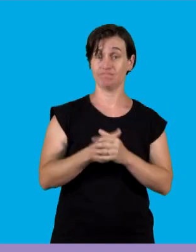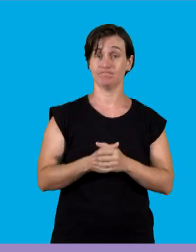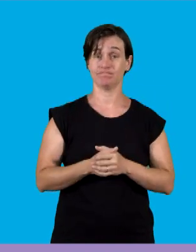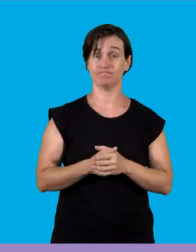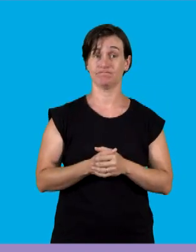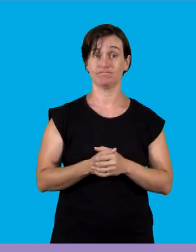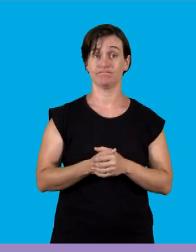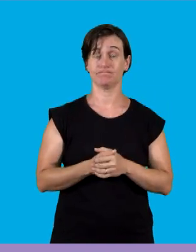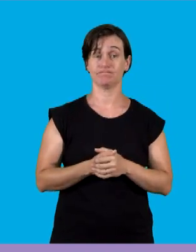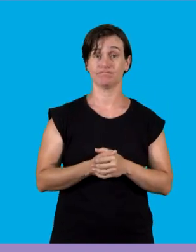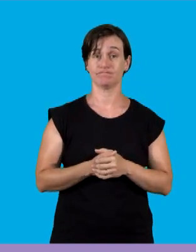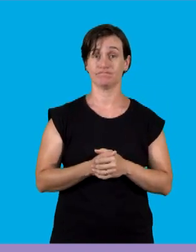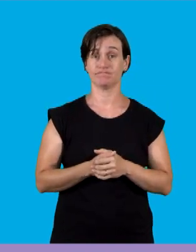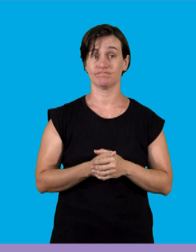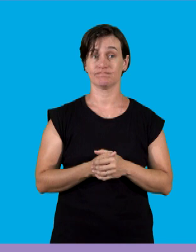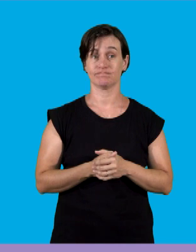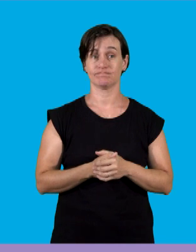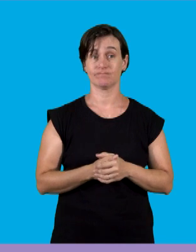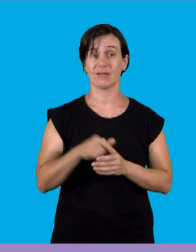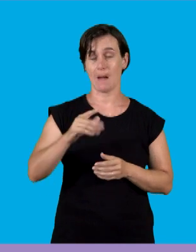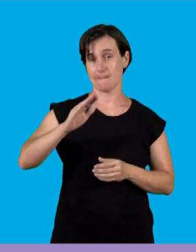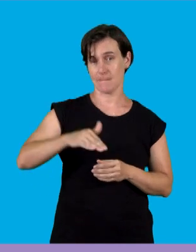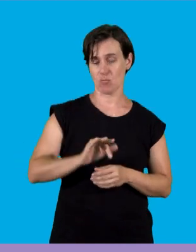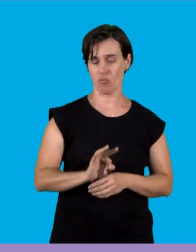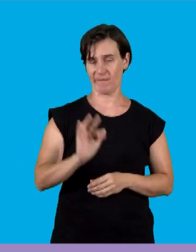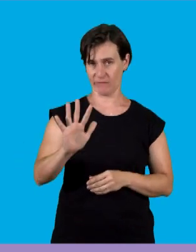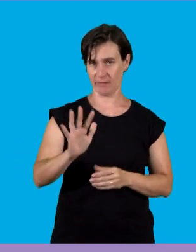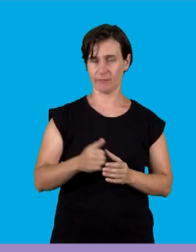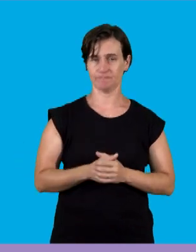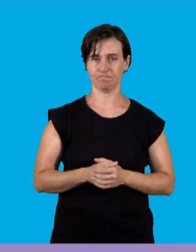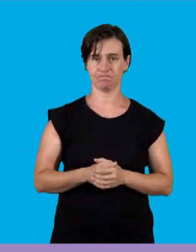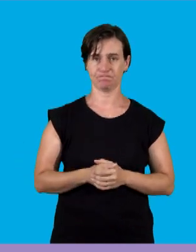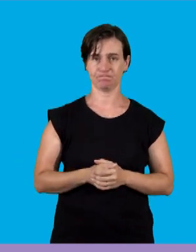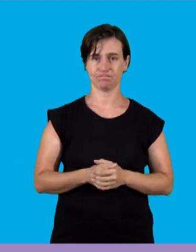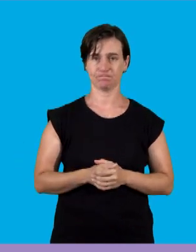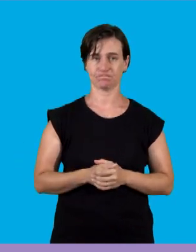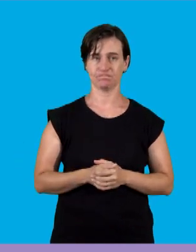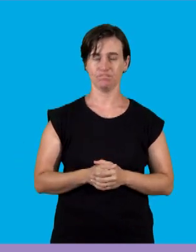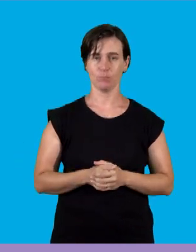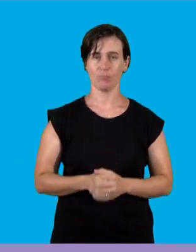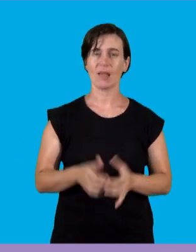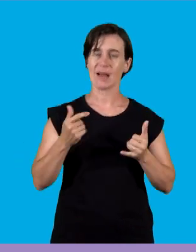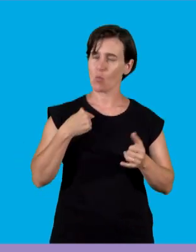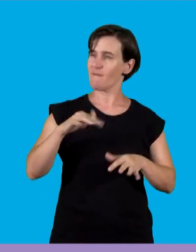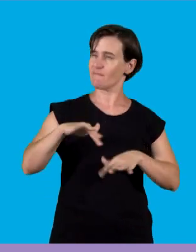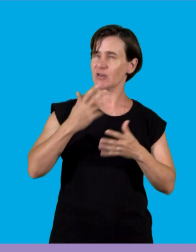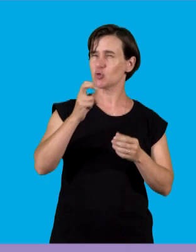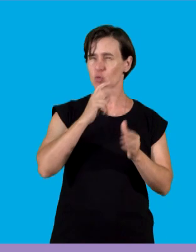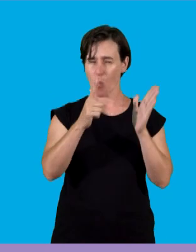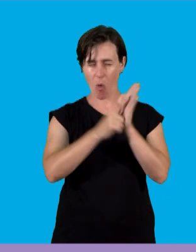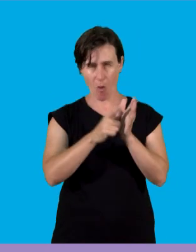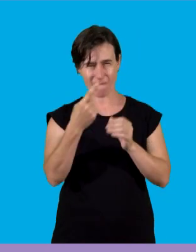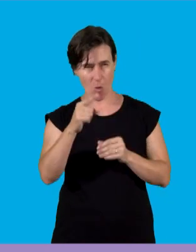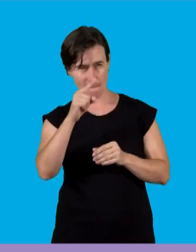6. And then we have our 3 exponent 5. So we've already applied the multiplication